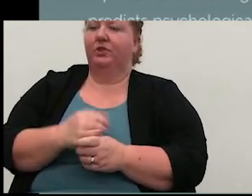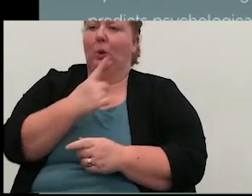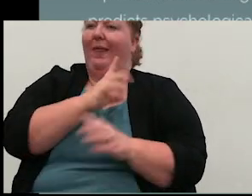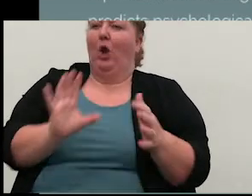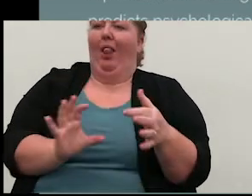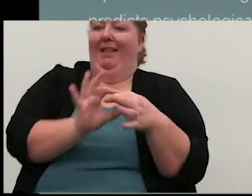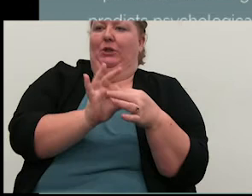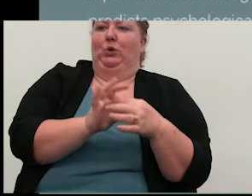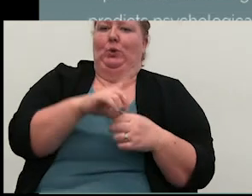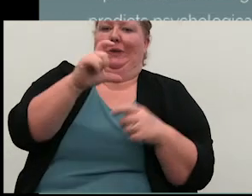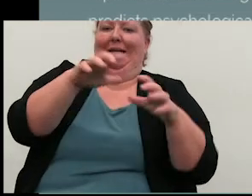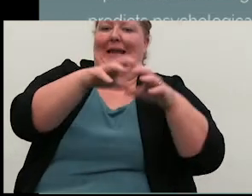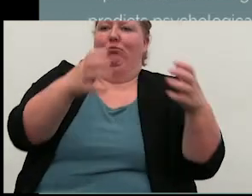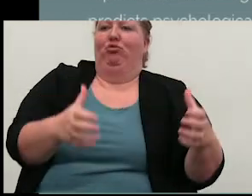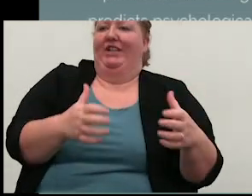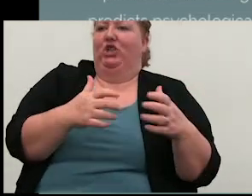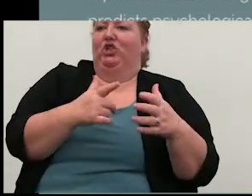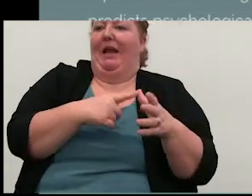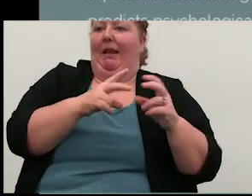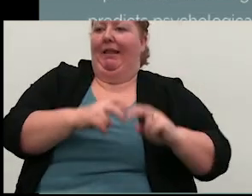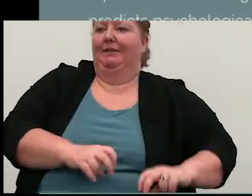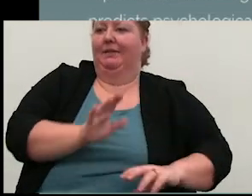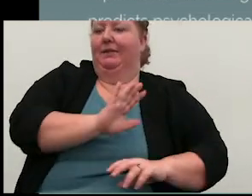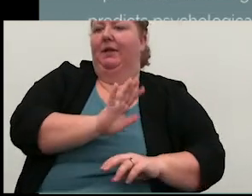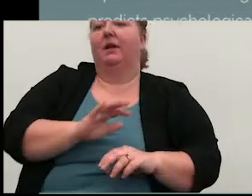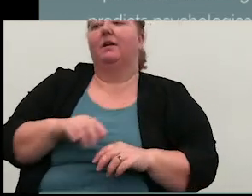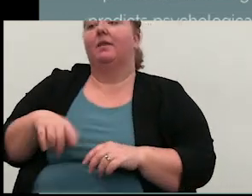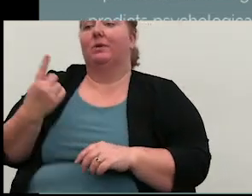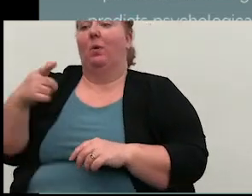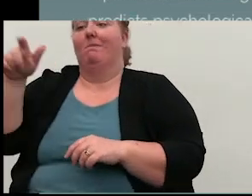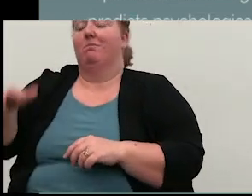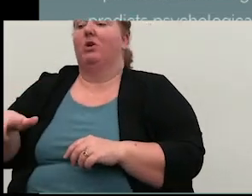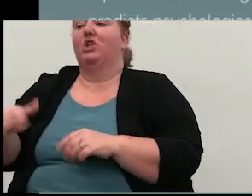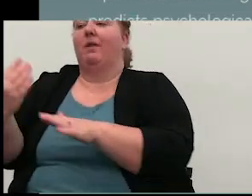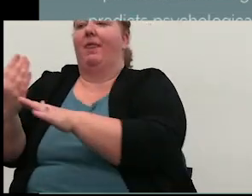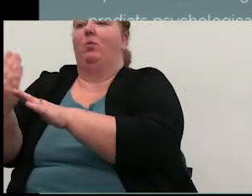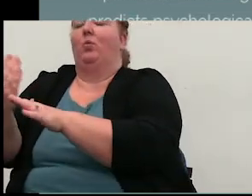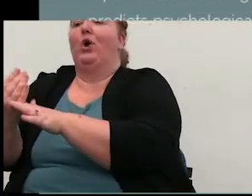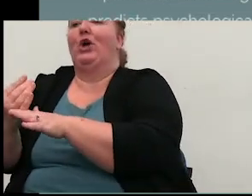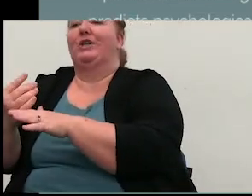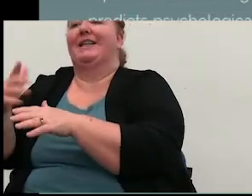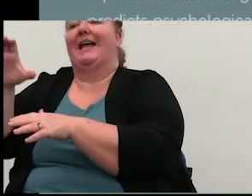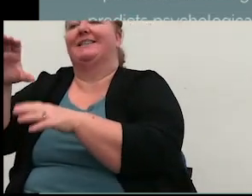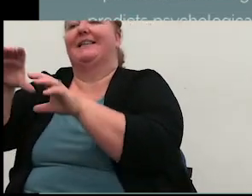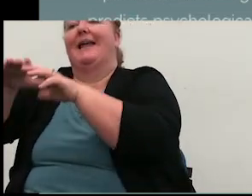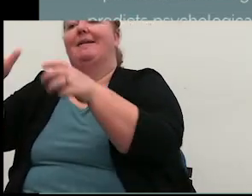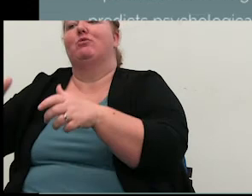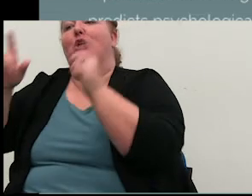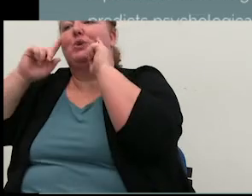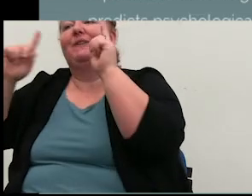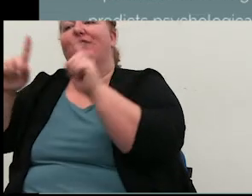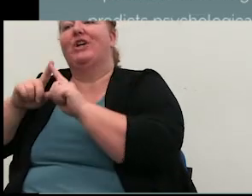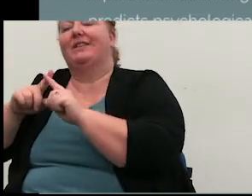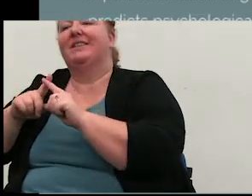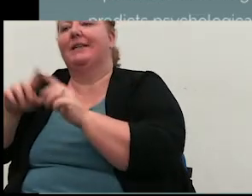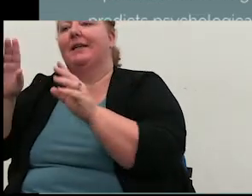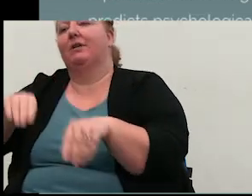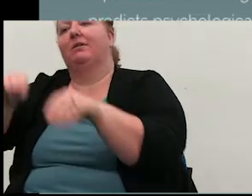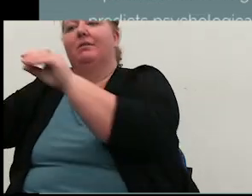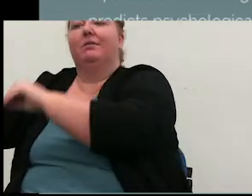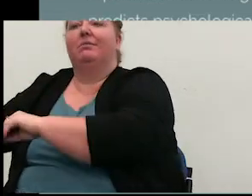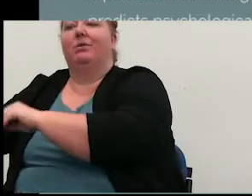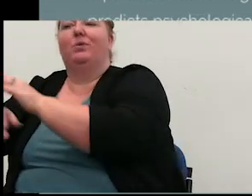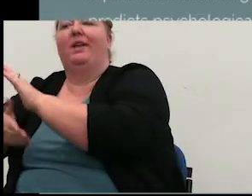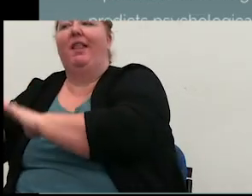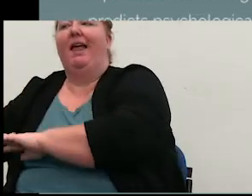techniques for you. I'm not allowed to take this data with me that we had at Cambridge University. I'll get you some more off Facebook. There